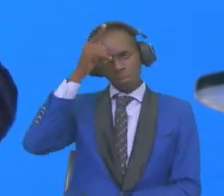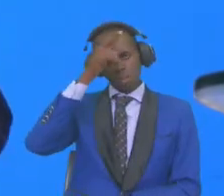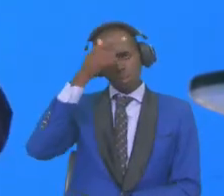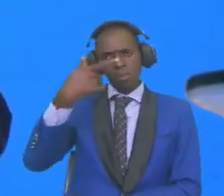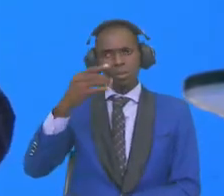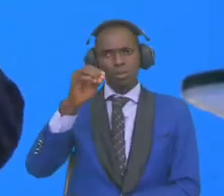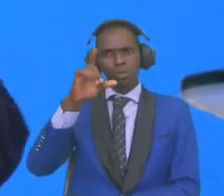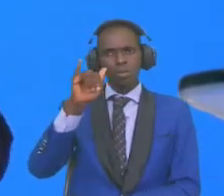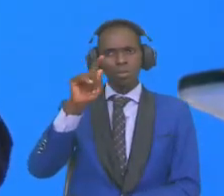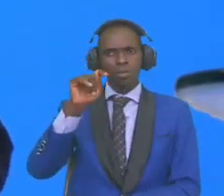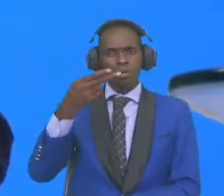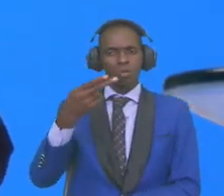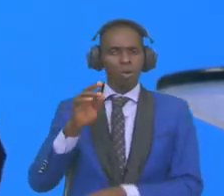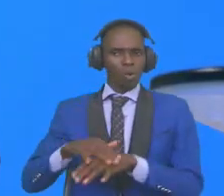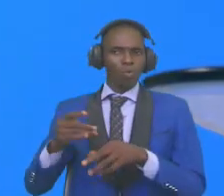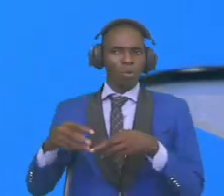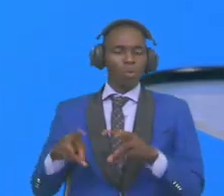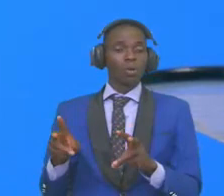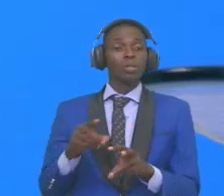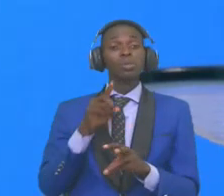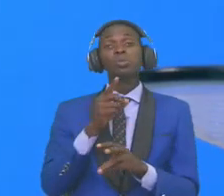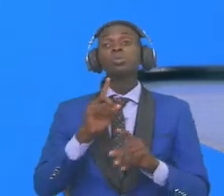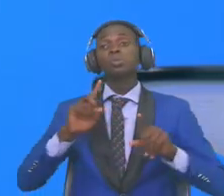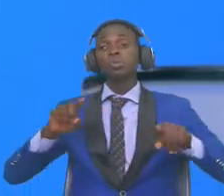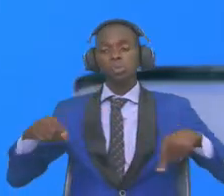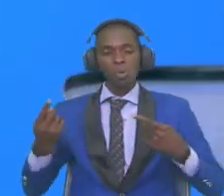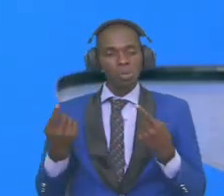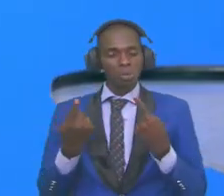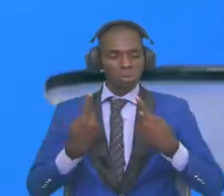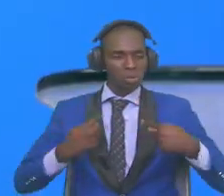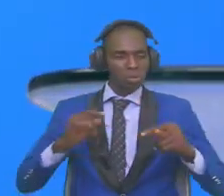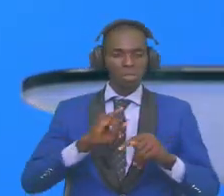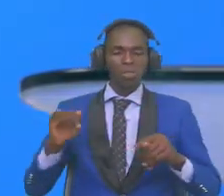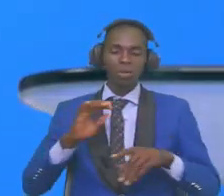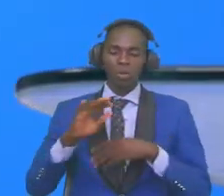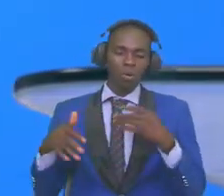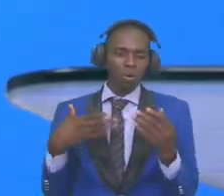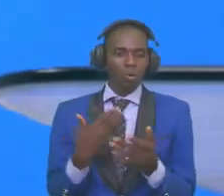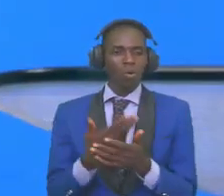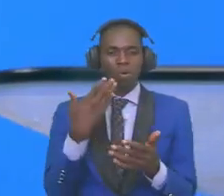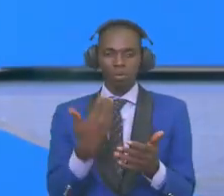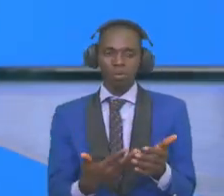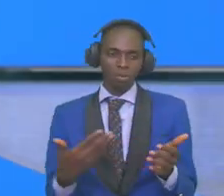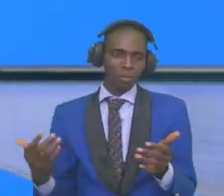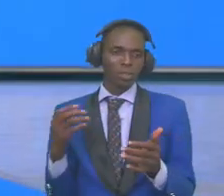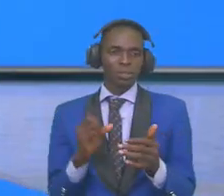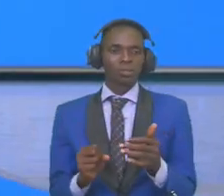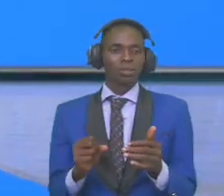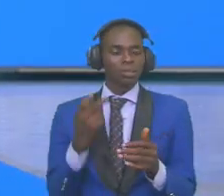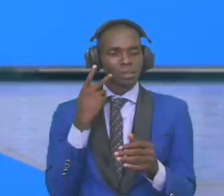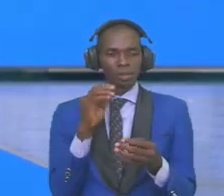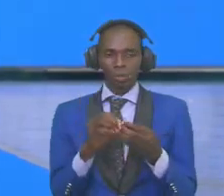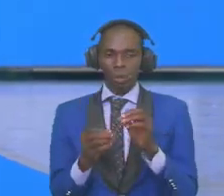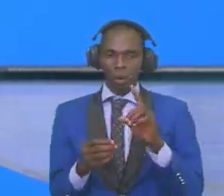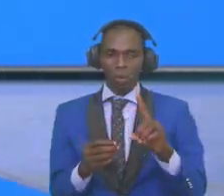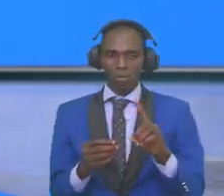You dare. Daring all things under Christ's lordship. Look at number one. Number